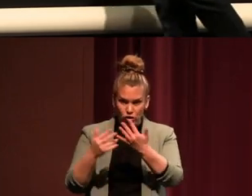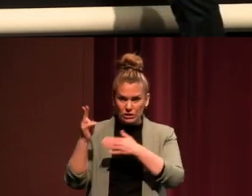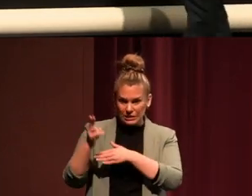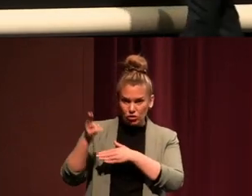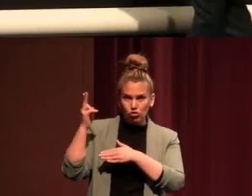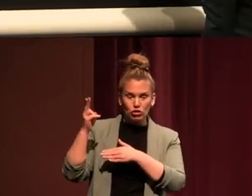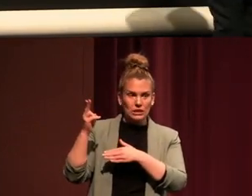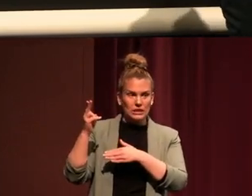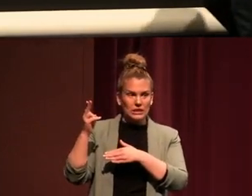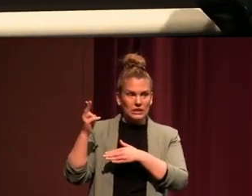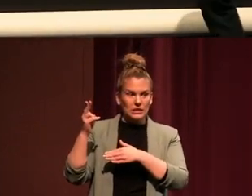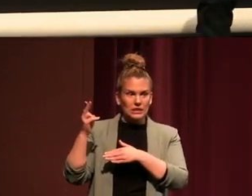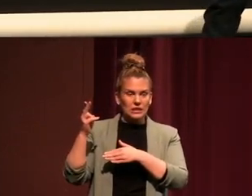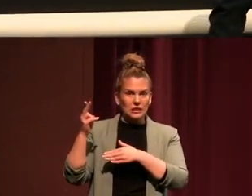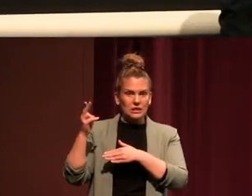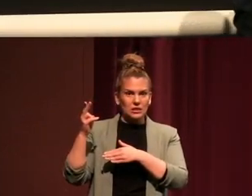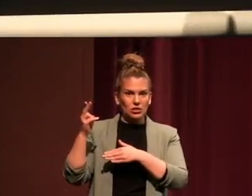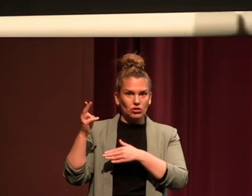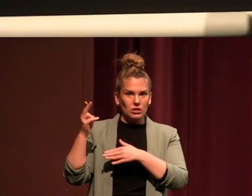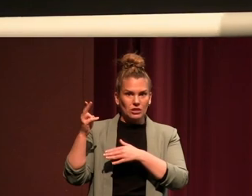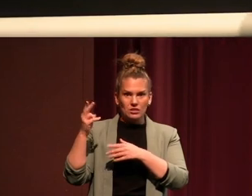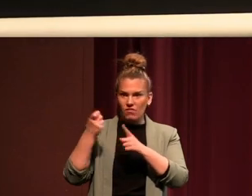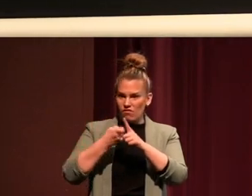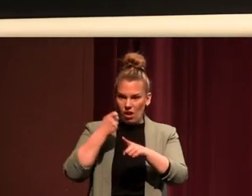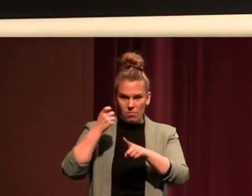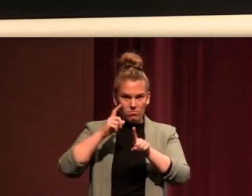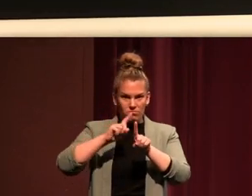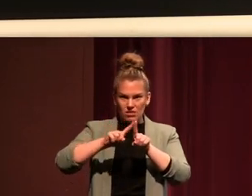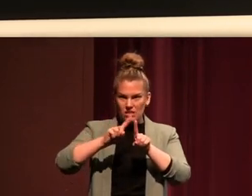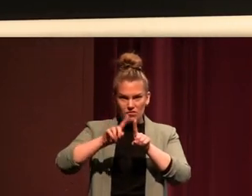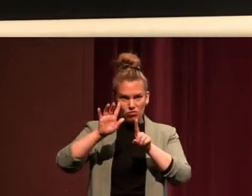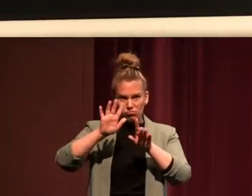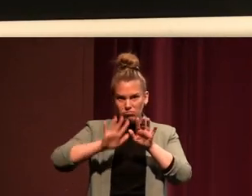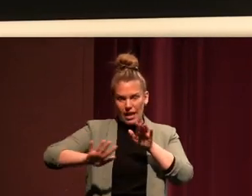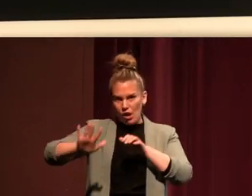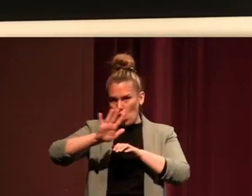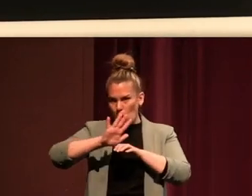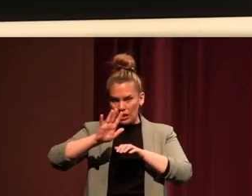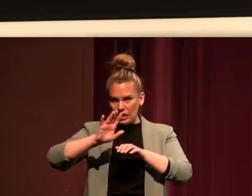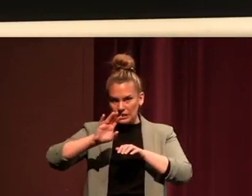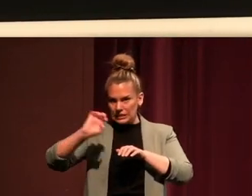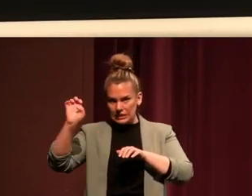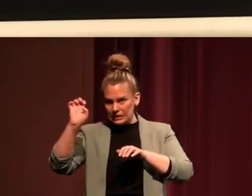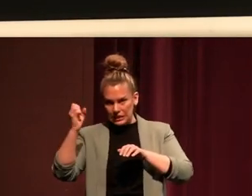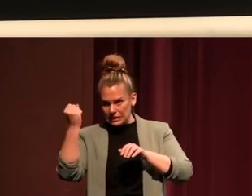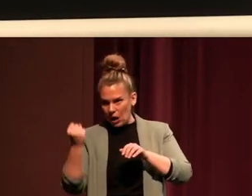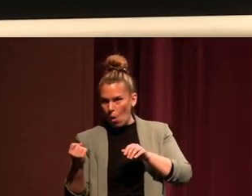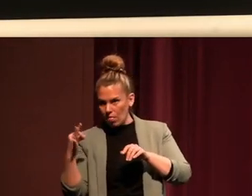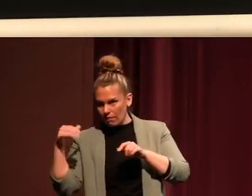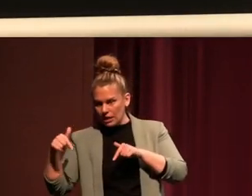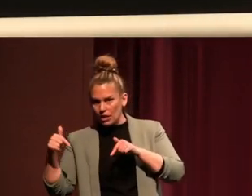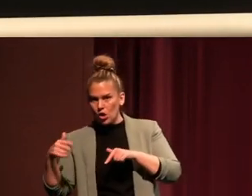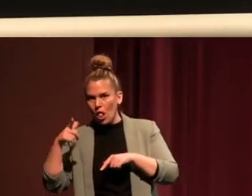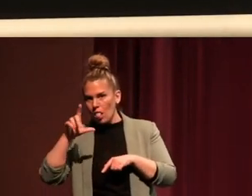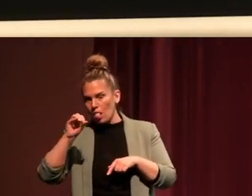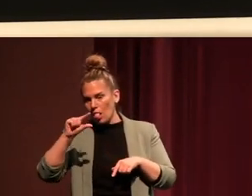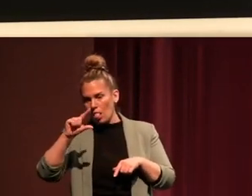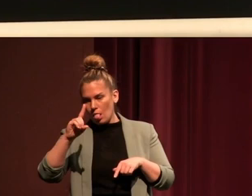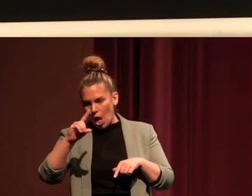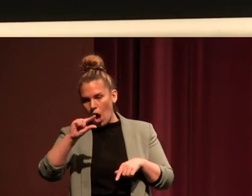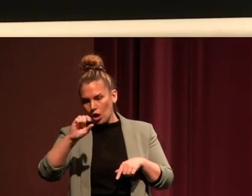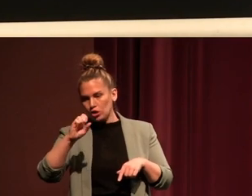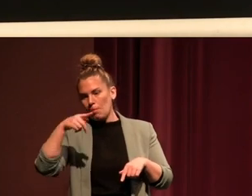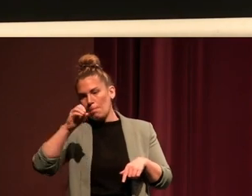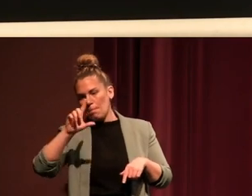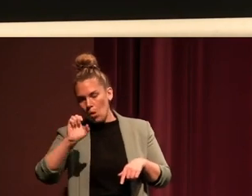on the Pumice Plateau to the south and east of here. And we often view lodgepole pine as a tree